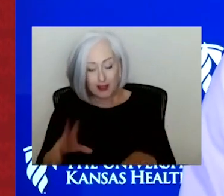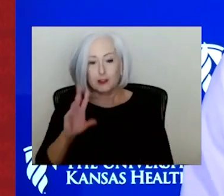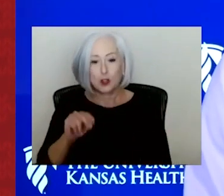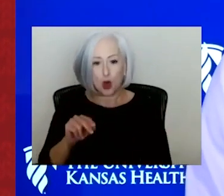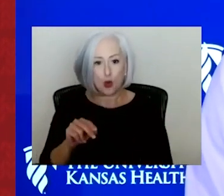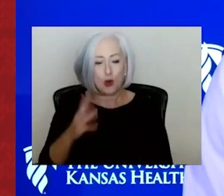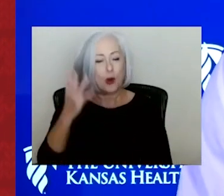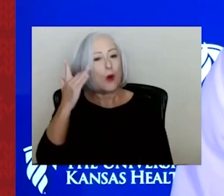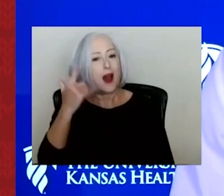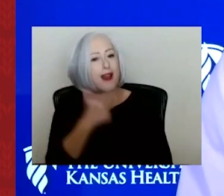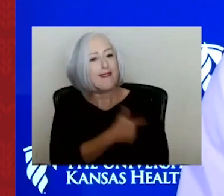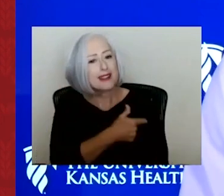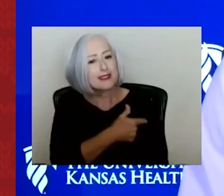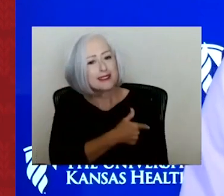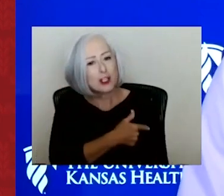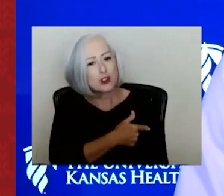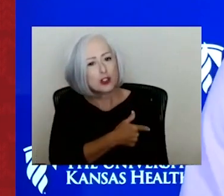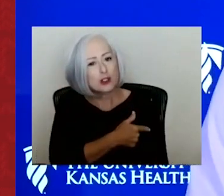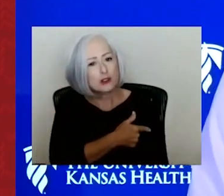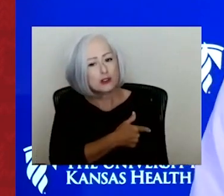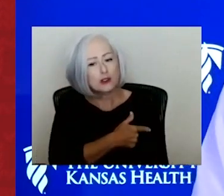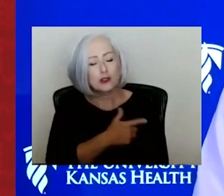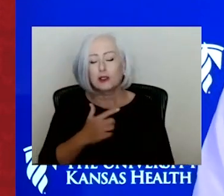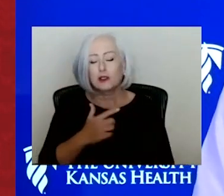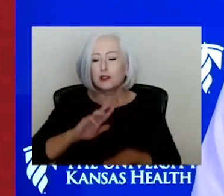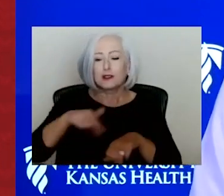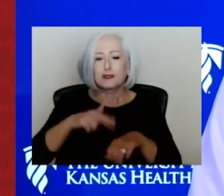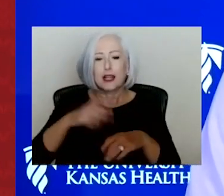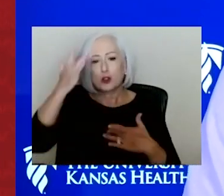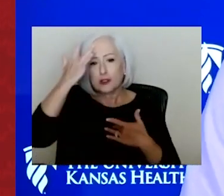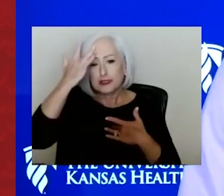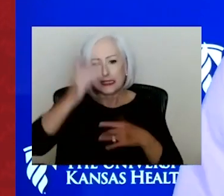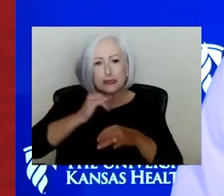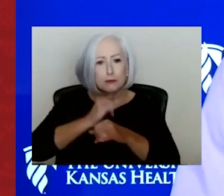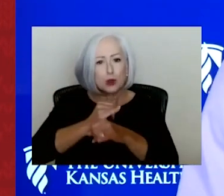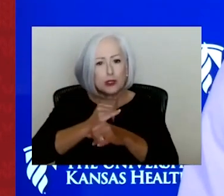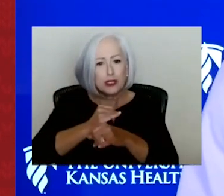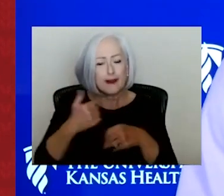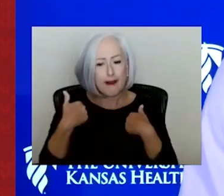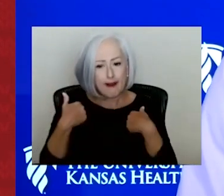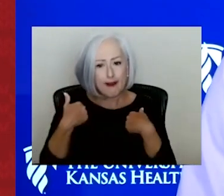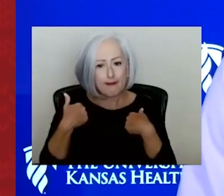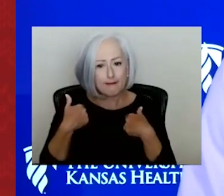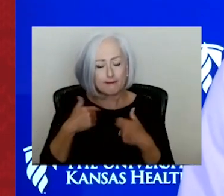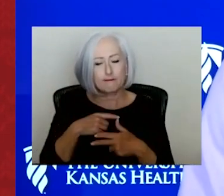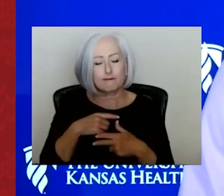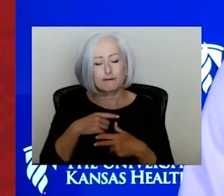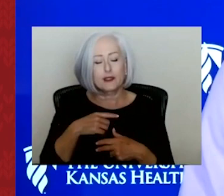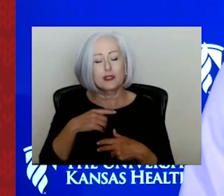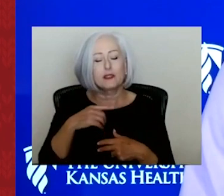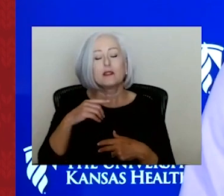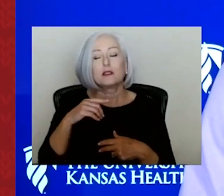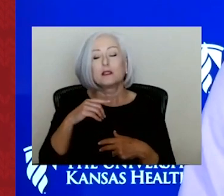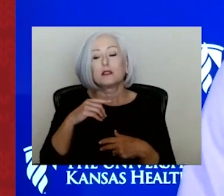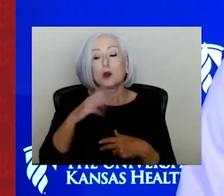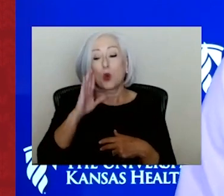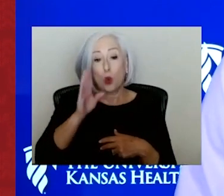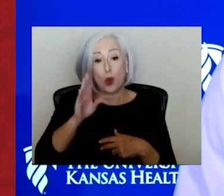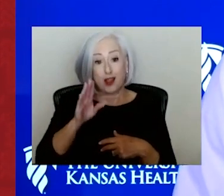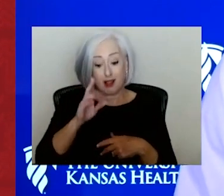infection and reinfection immunity, and that individual immune response that you get. Will the variants be able